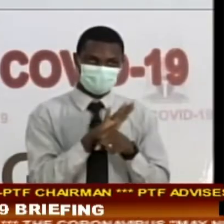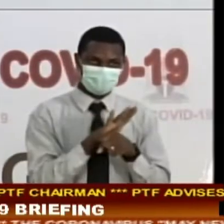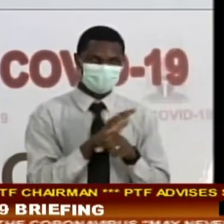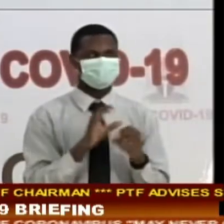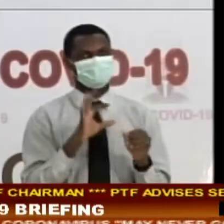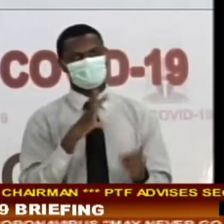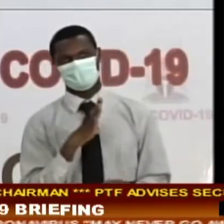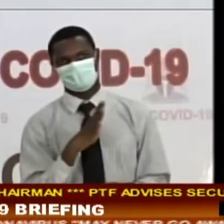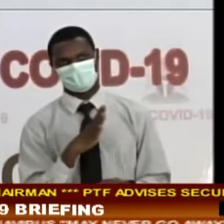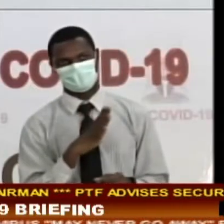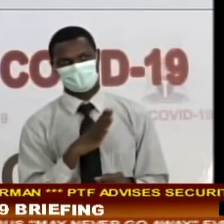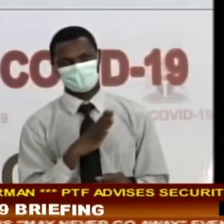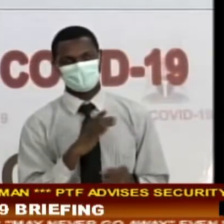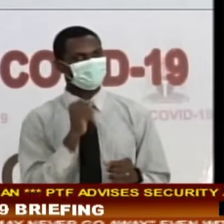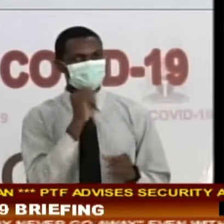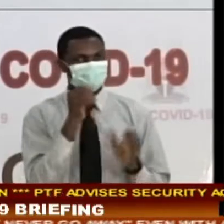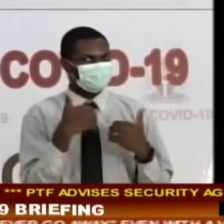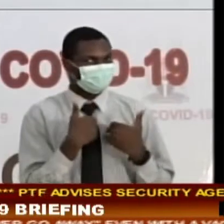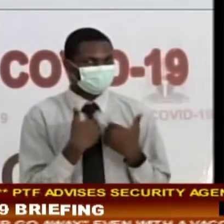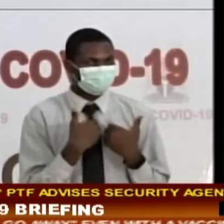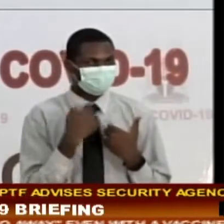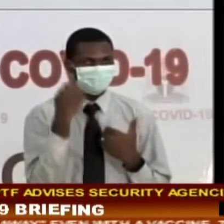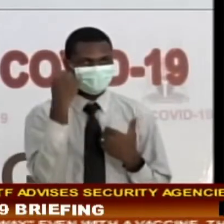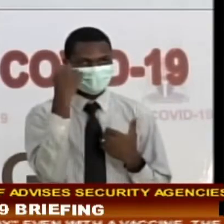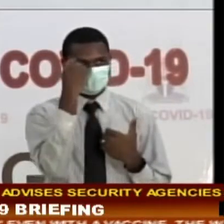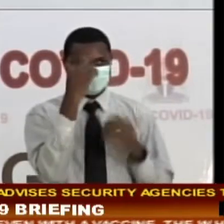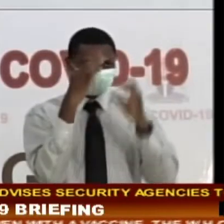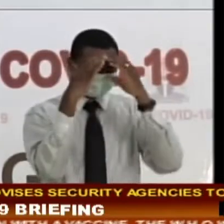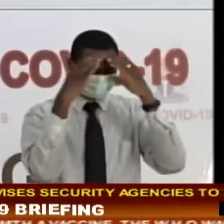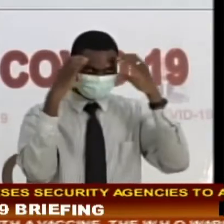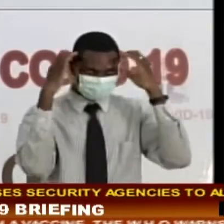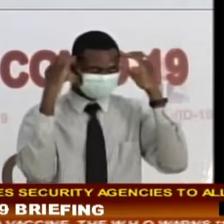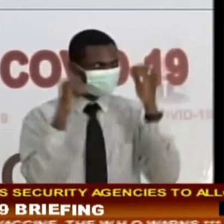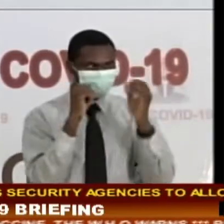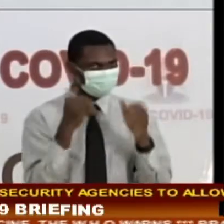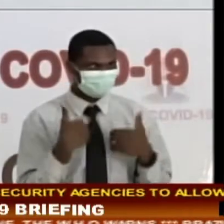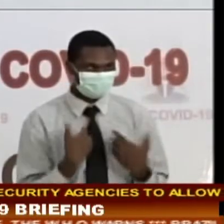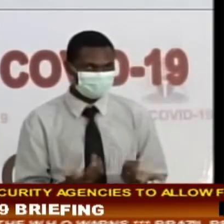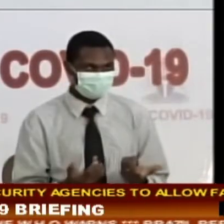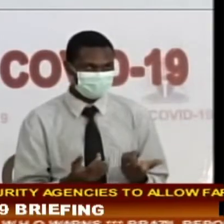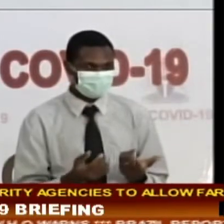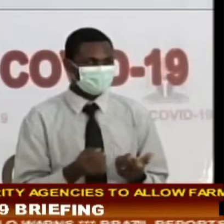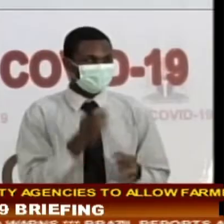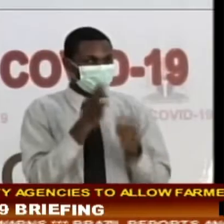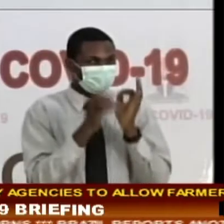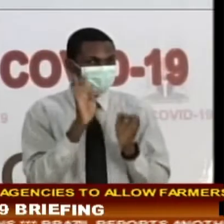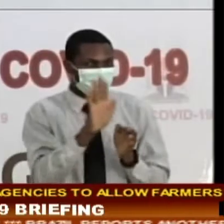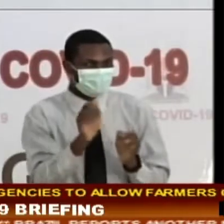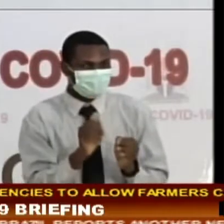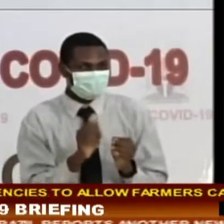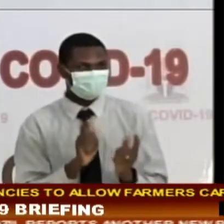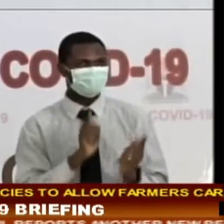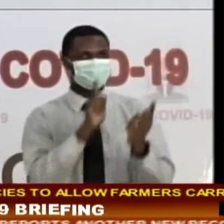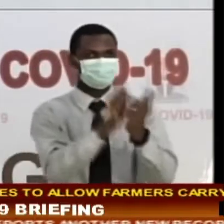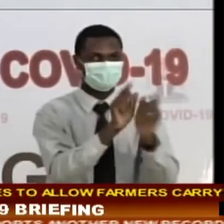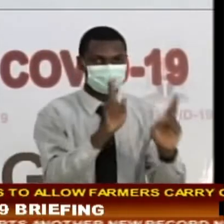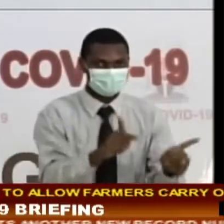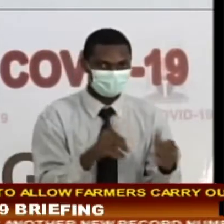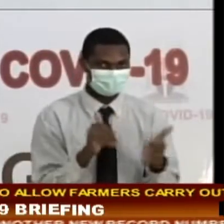cover the eyes so um you can still catch covid if you expose yourself to somebody with the